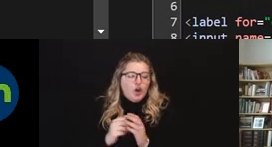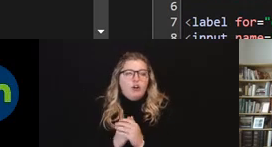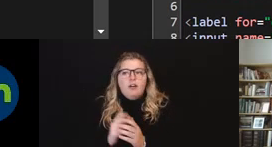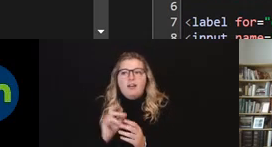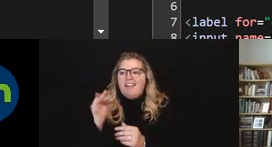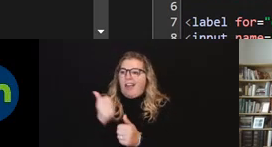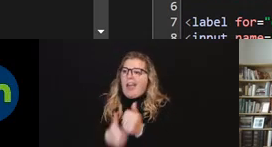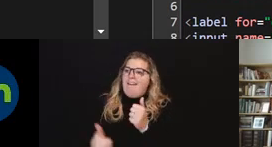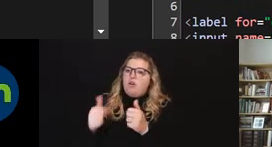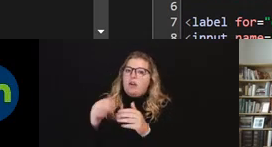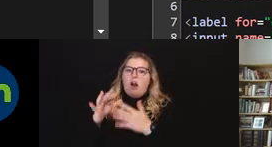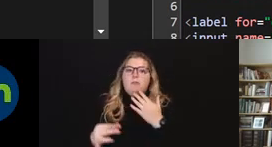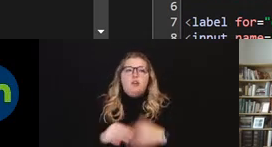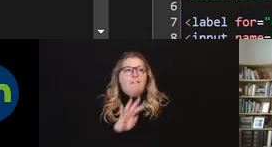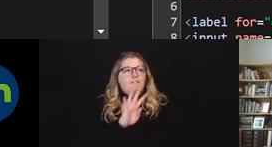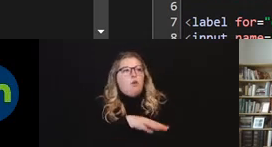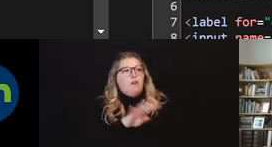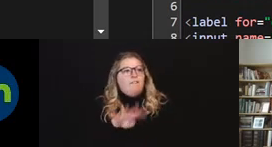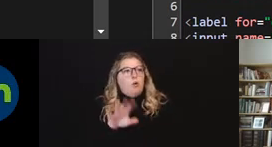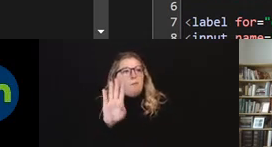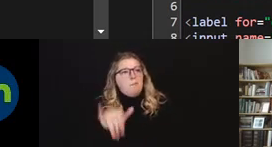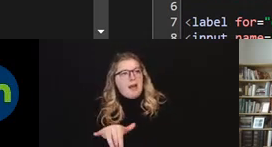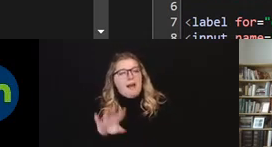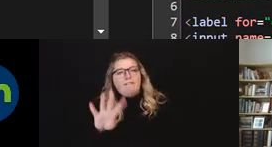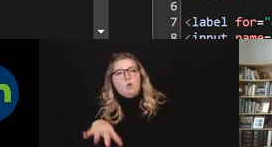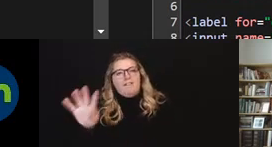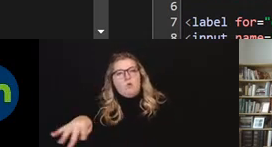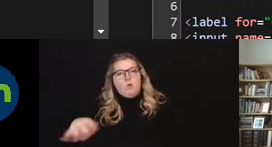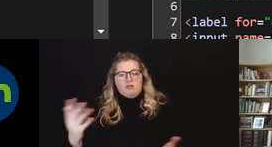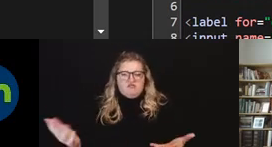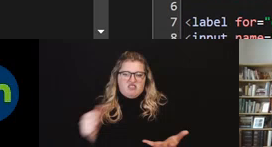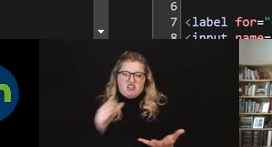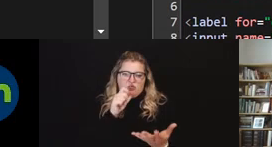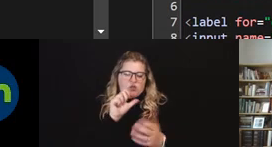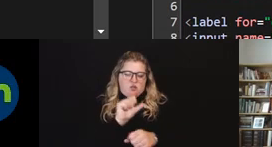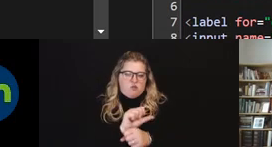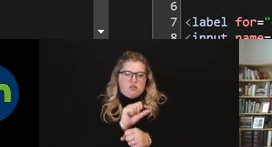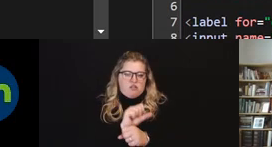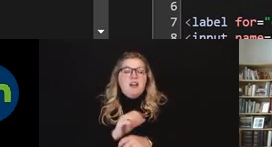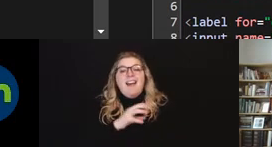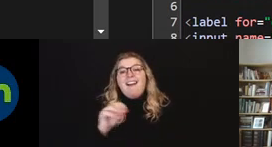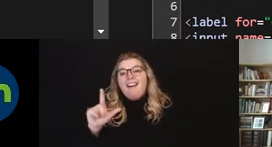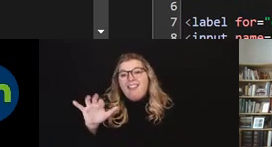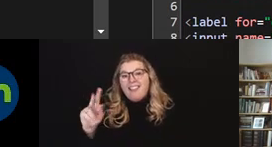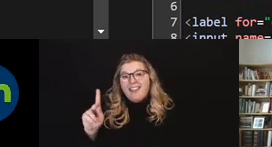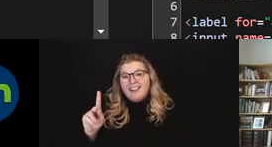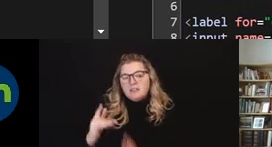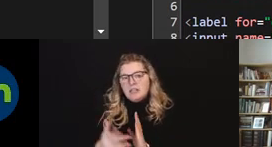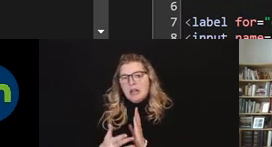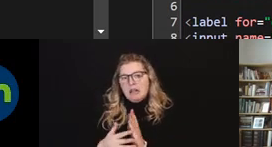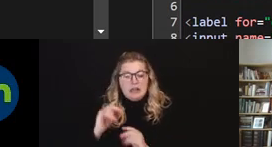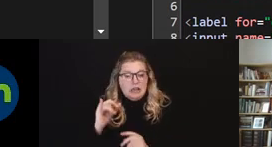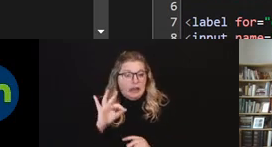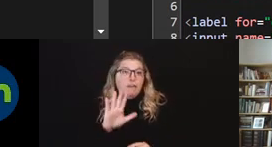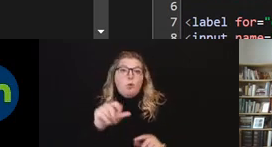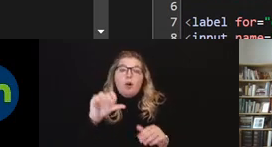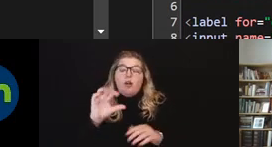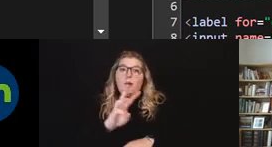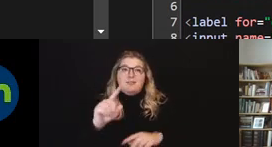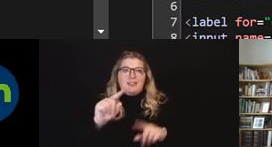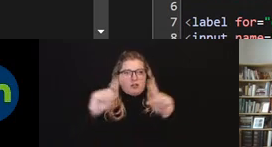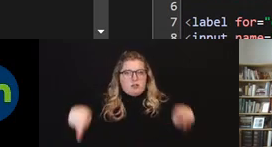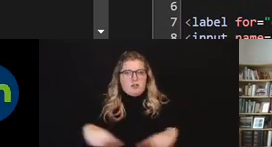option 44 by 44 pixels, it just wouldn't work. Even like links. Technically, what if you have a link in your page? That's not going